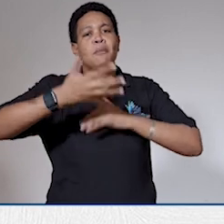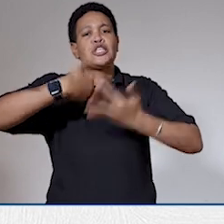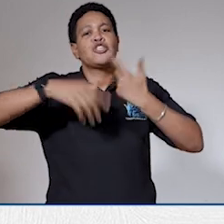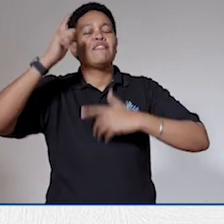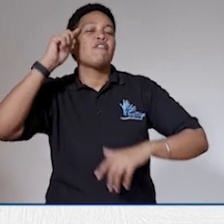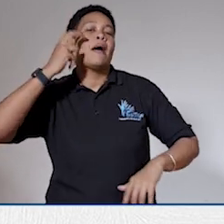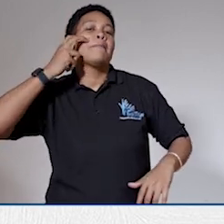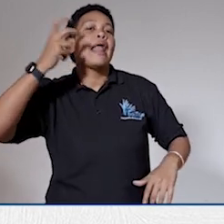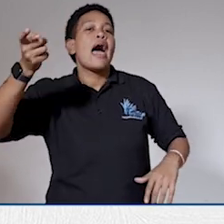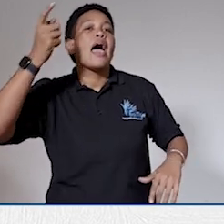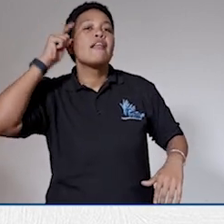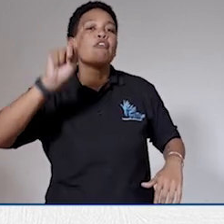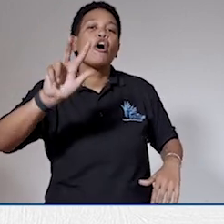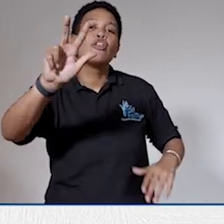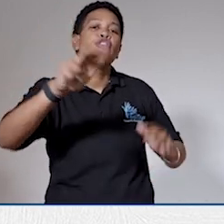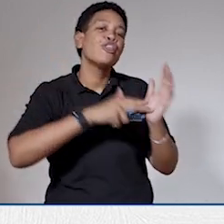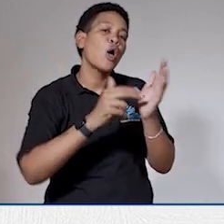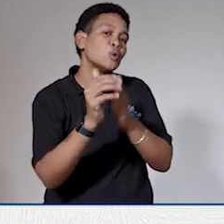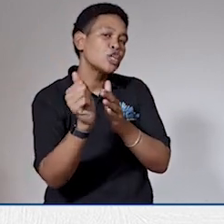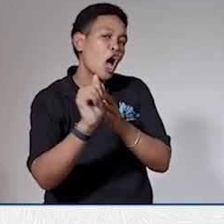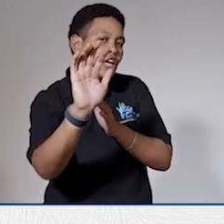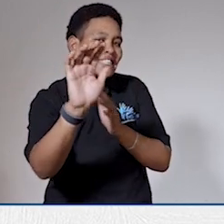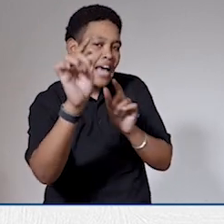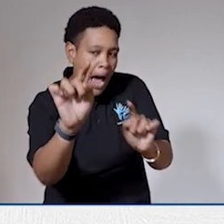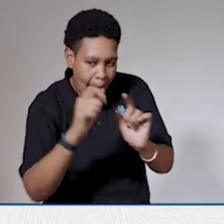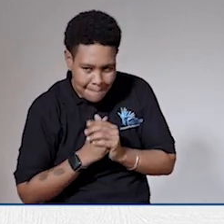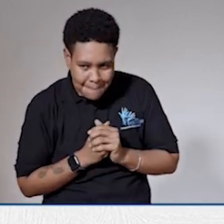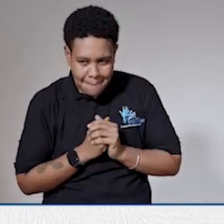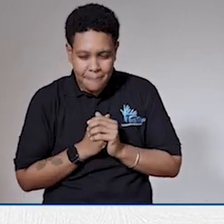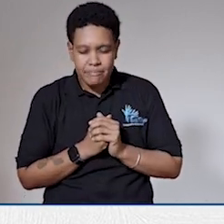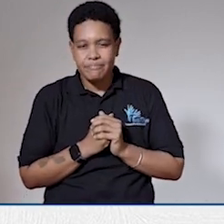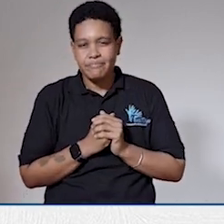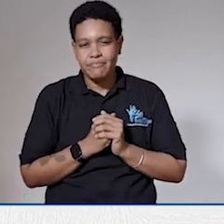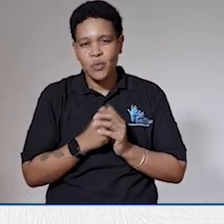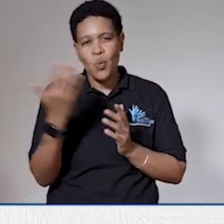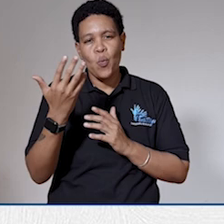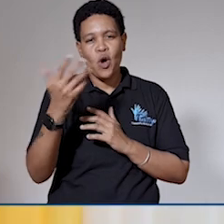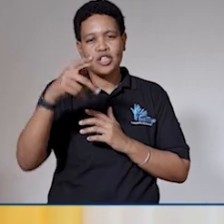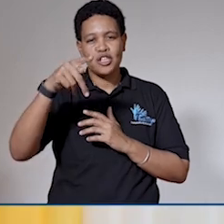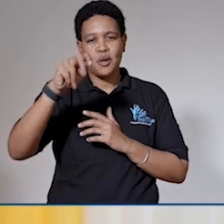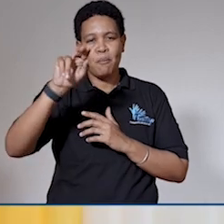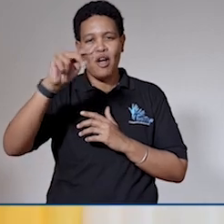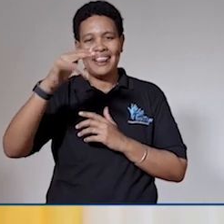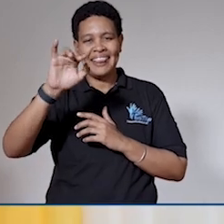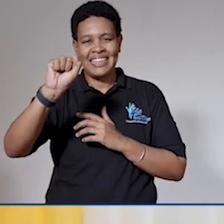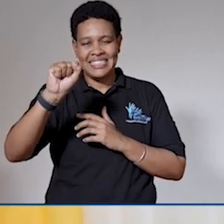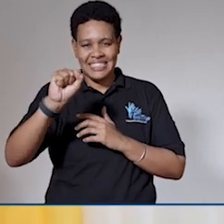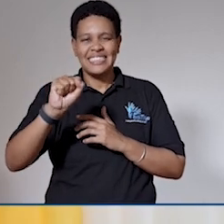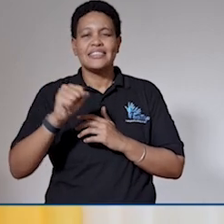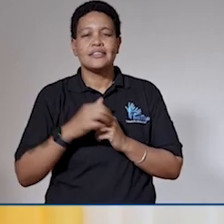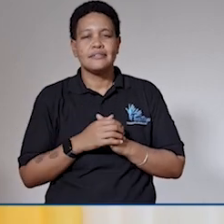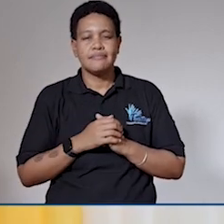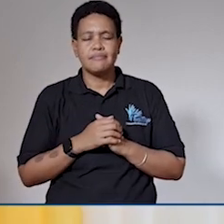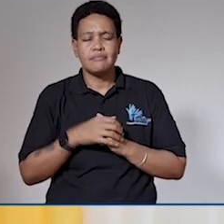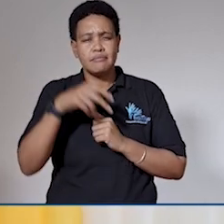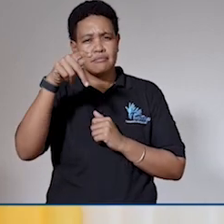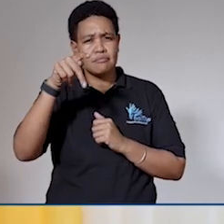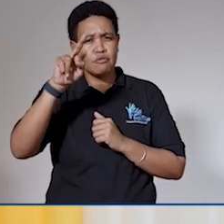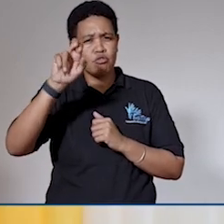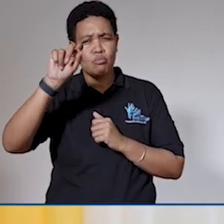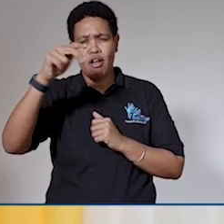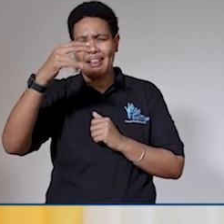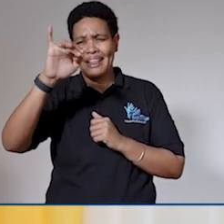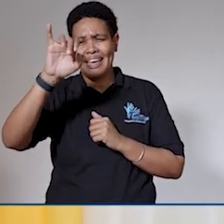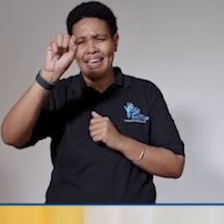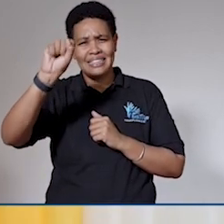for $3,000. What is a prosthesis? A prosthesis is a device used to